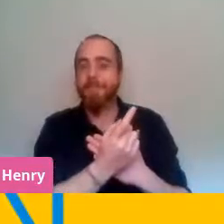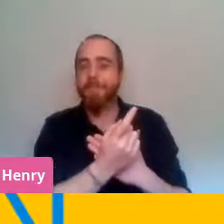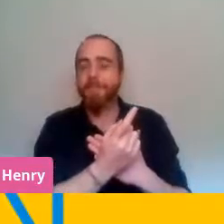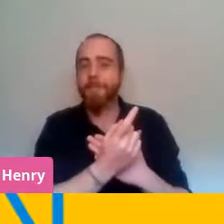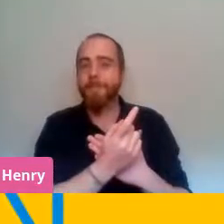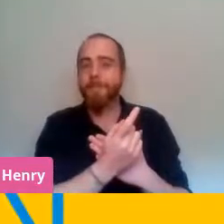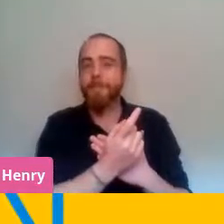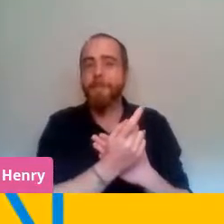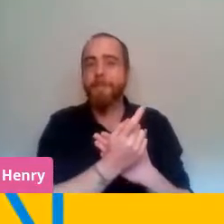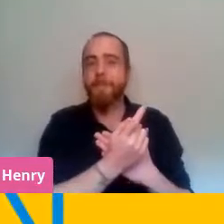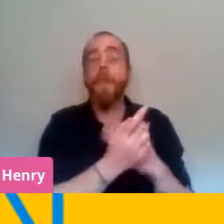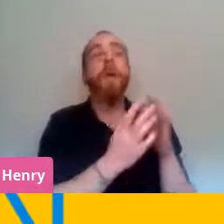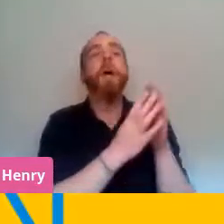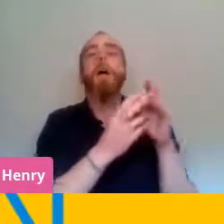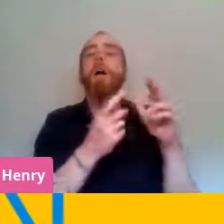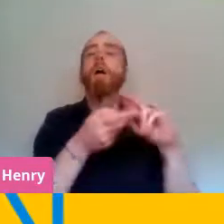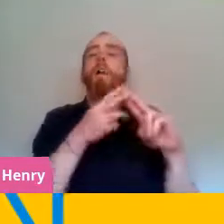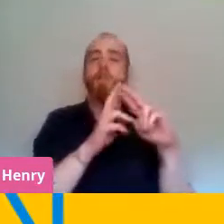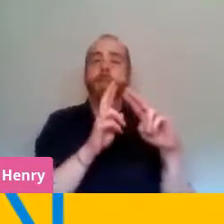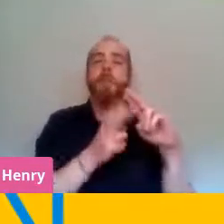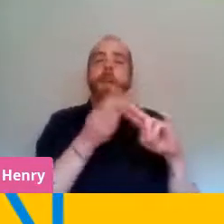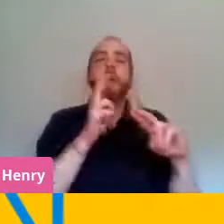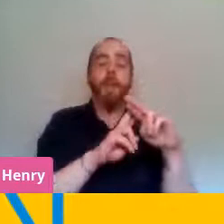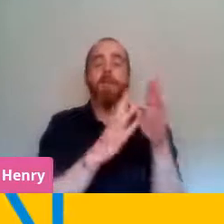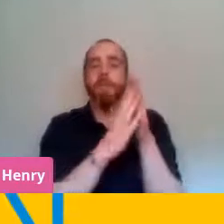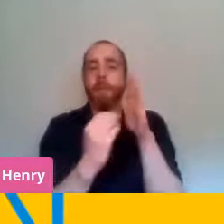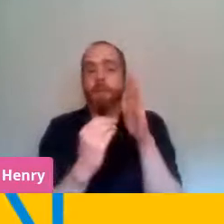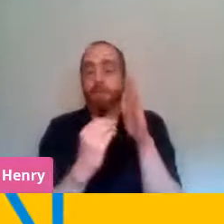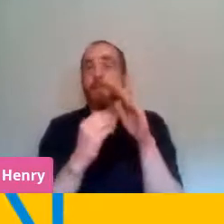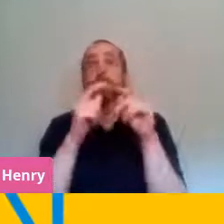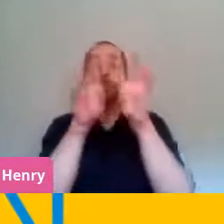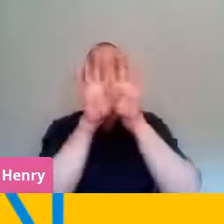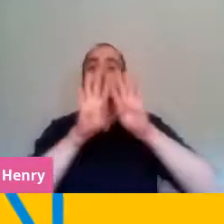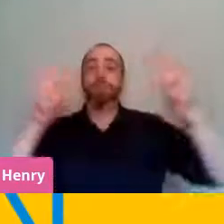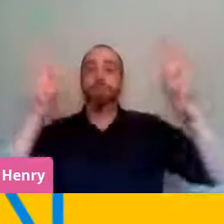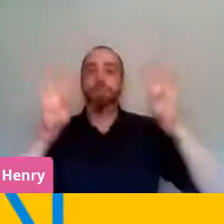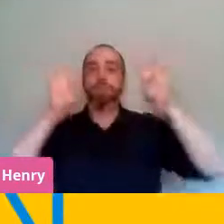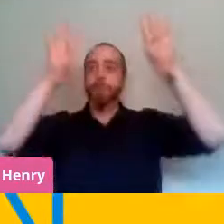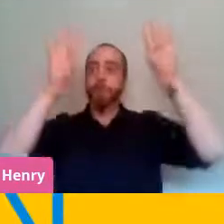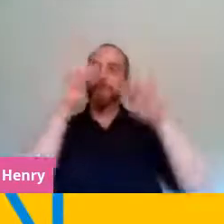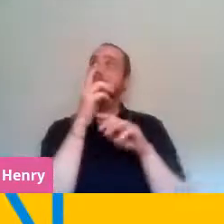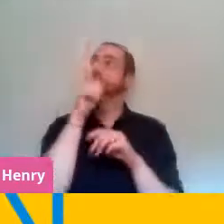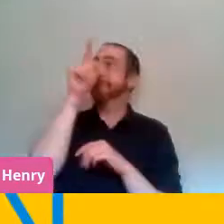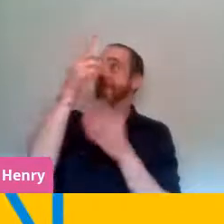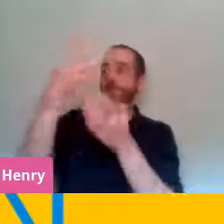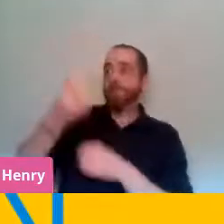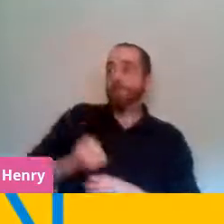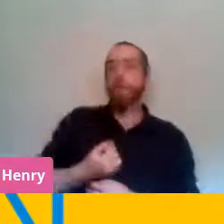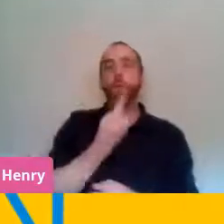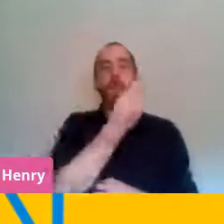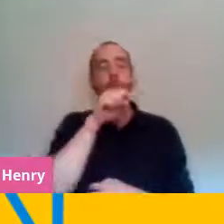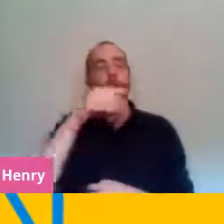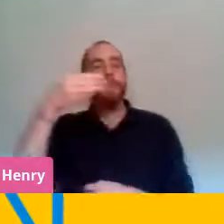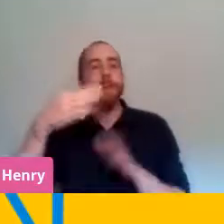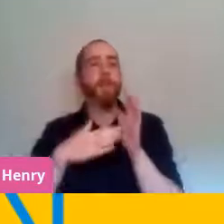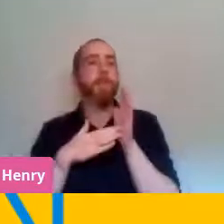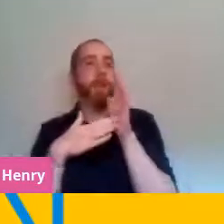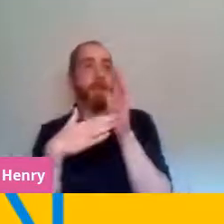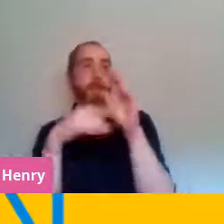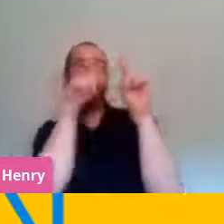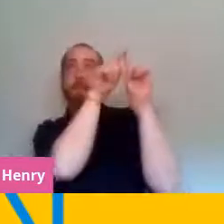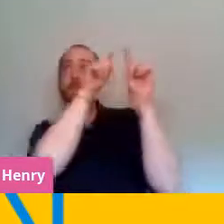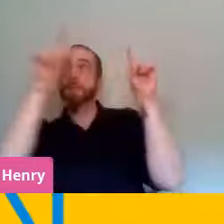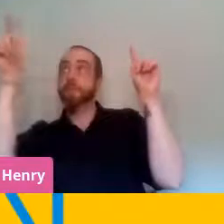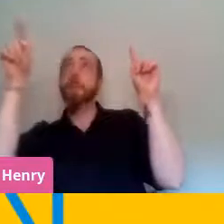of the executive board add up to 1.9 million, and that amounts to more than all of their 282 fractional